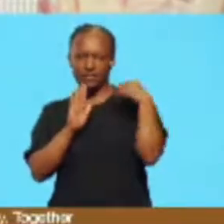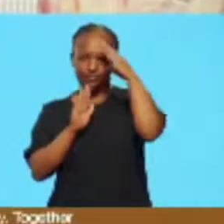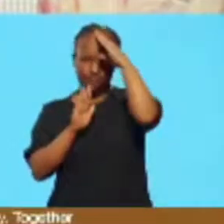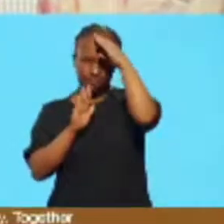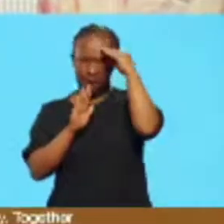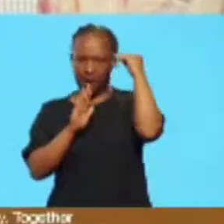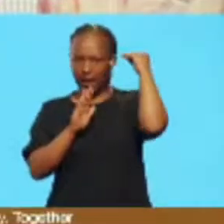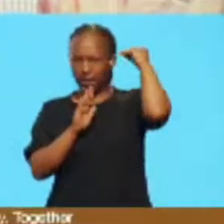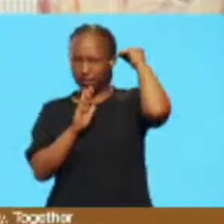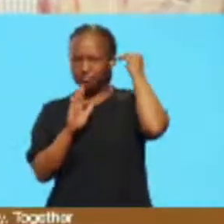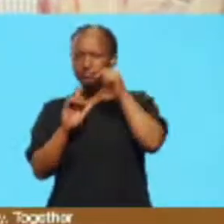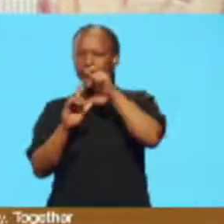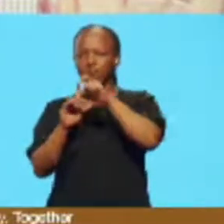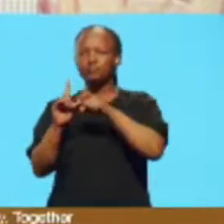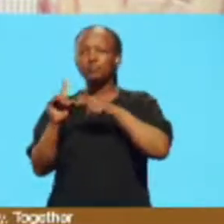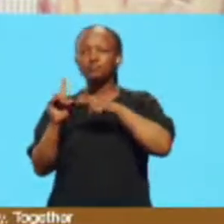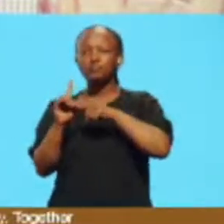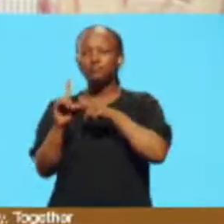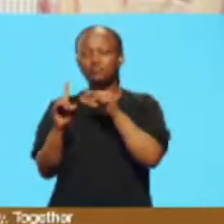Cele, have